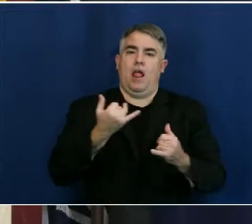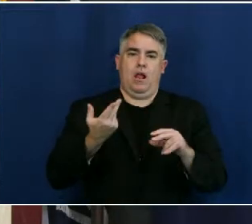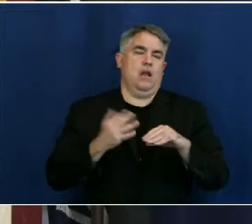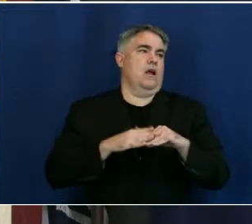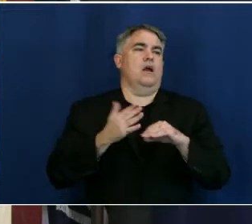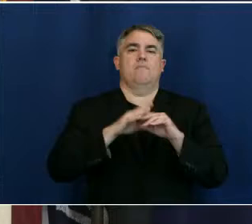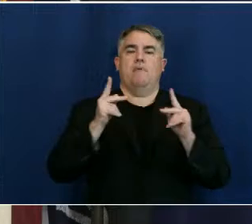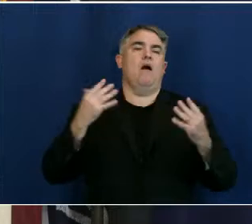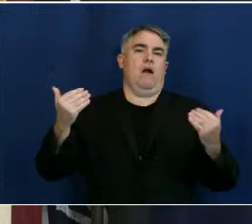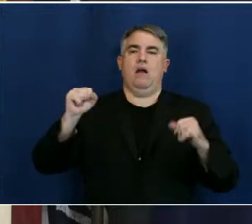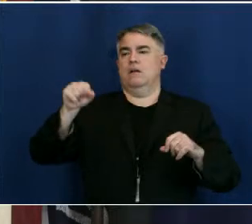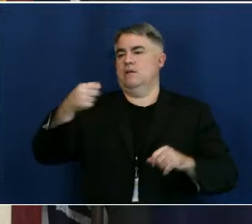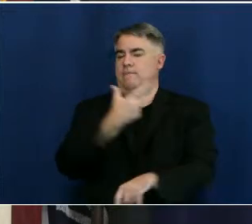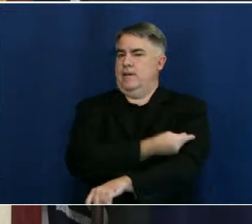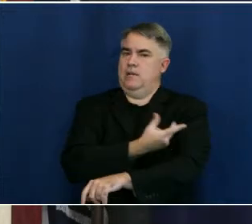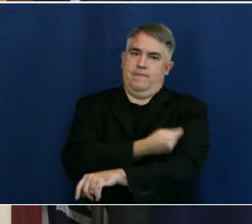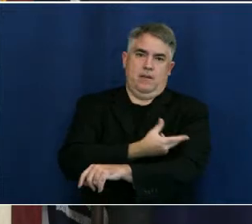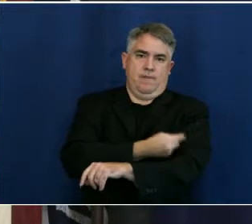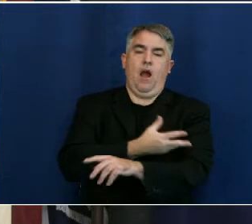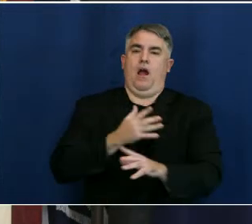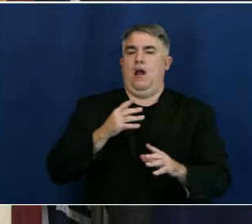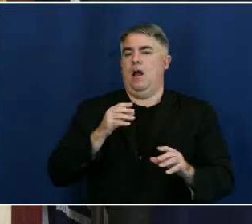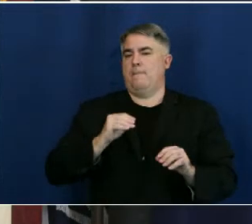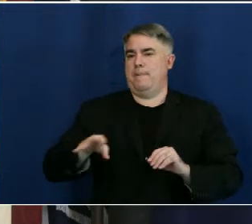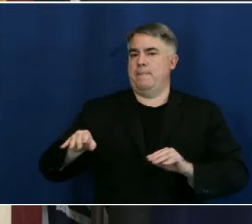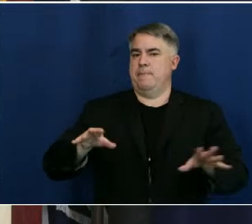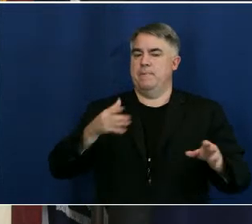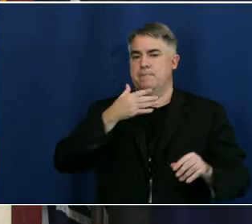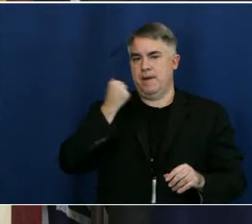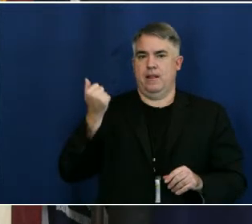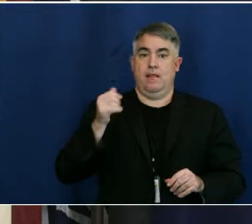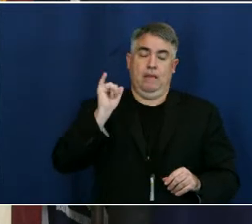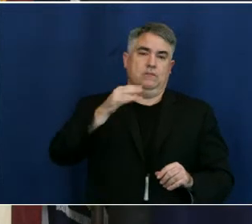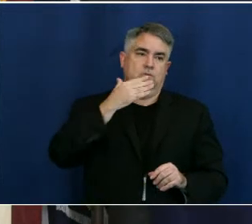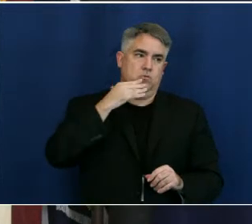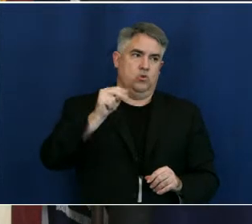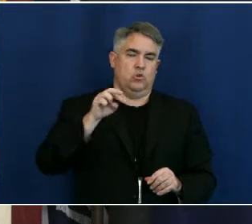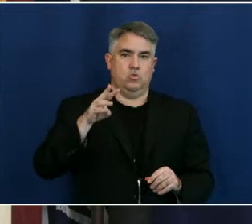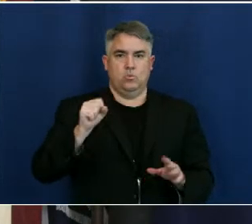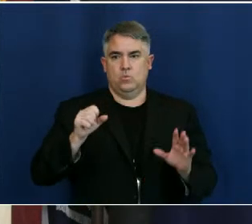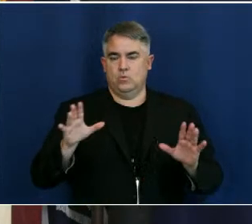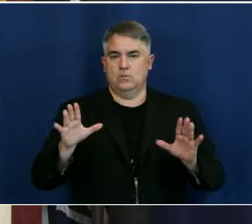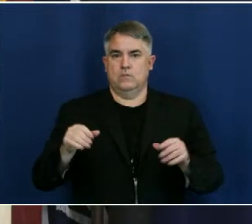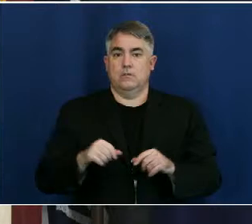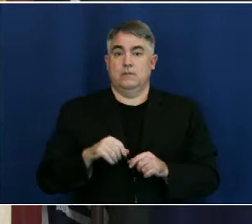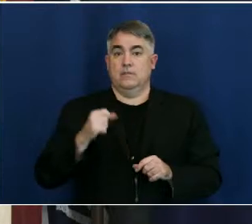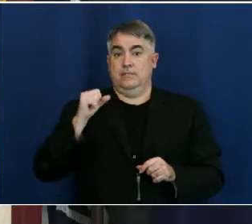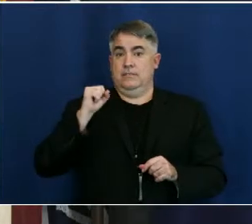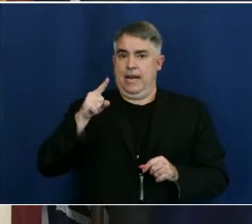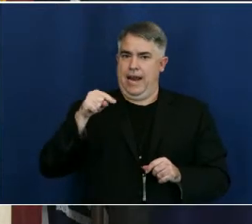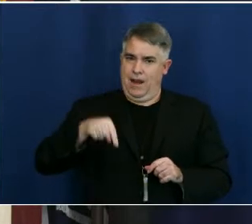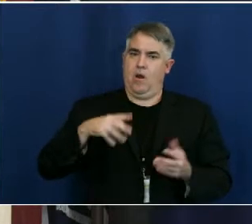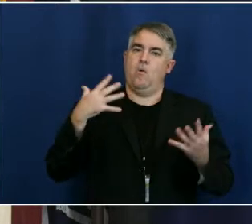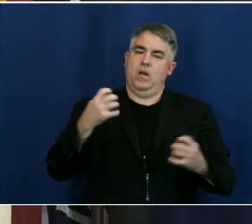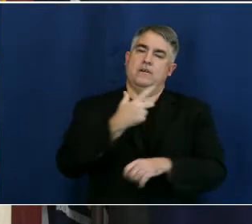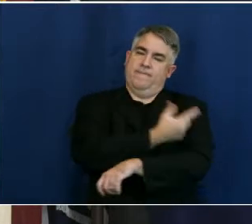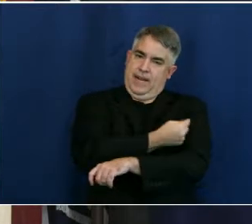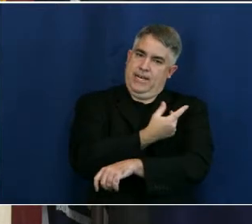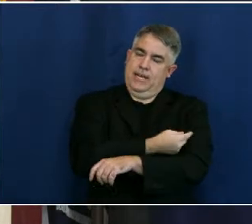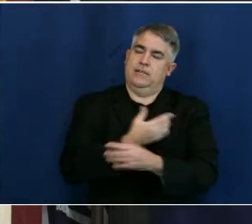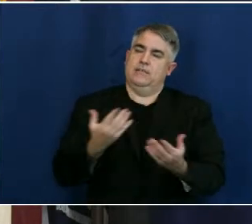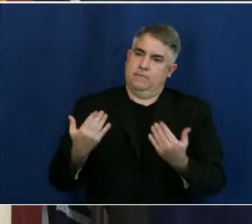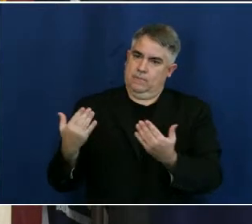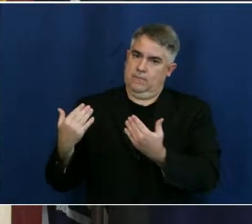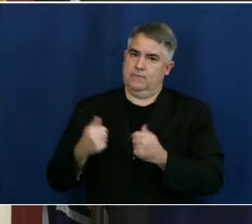think we're progressing through this as well we can, given all of the unknowns and all of the very difficult nature of COVID in